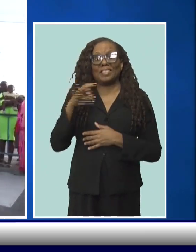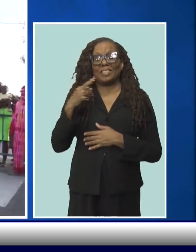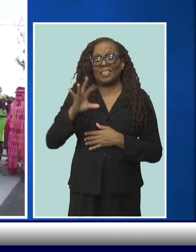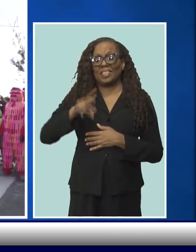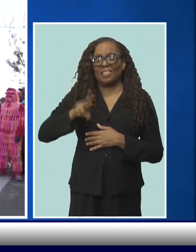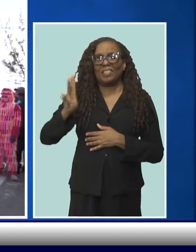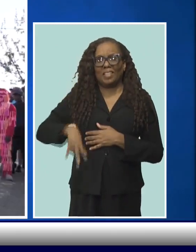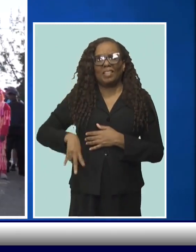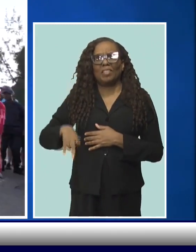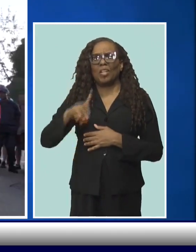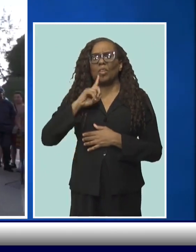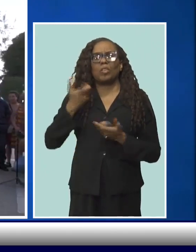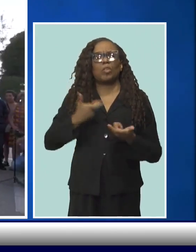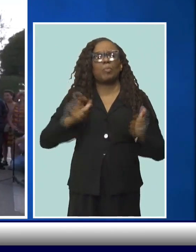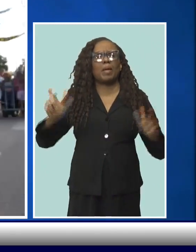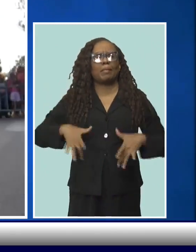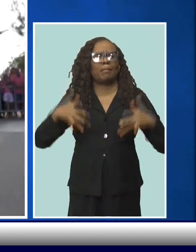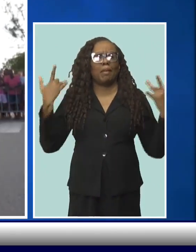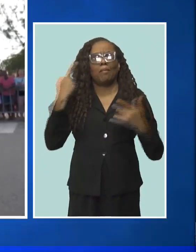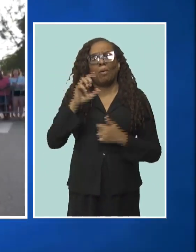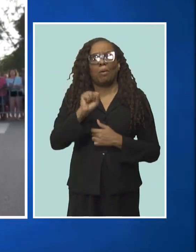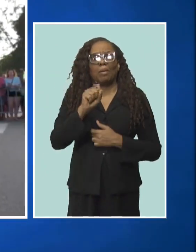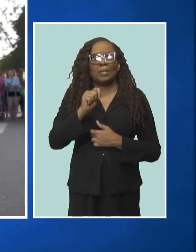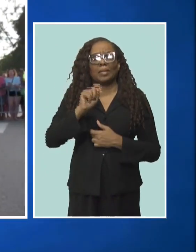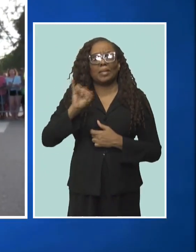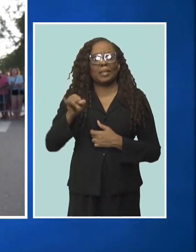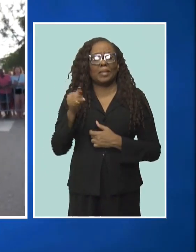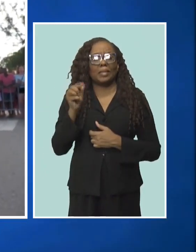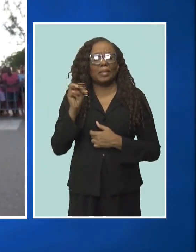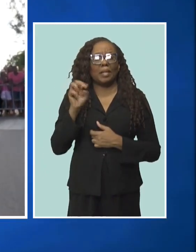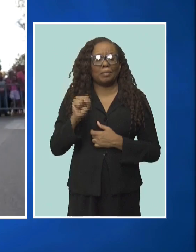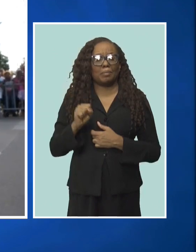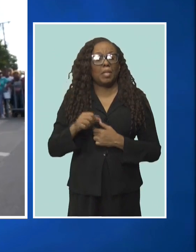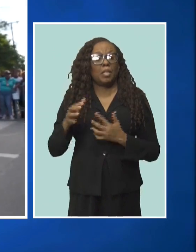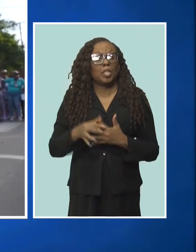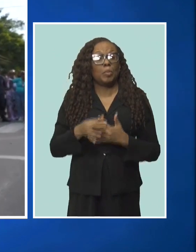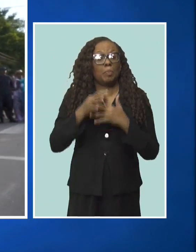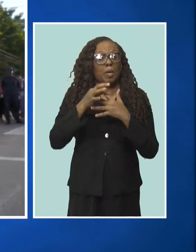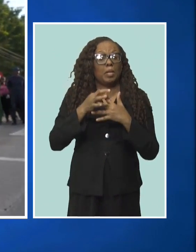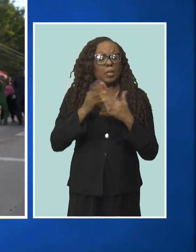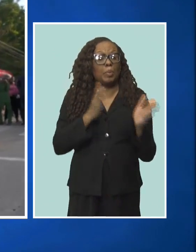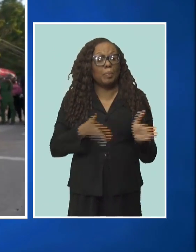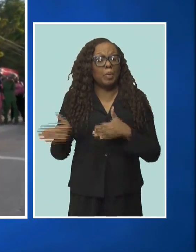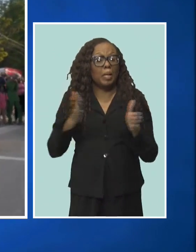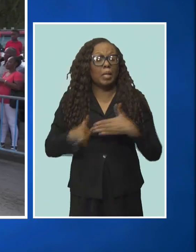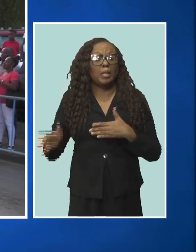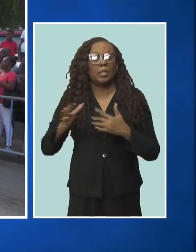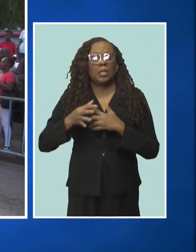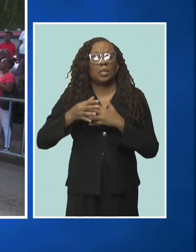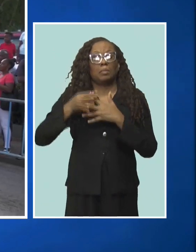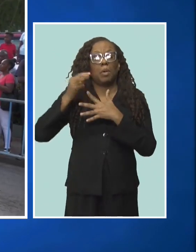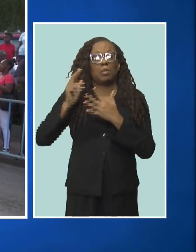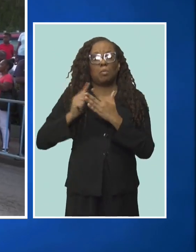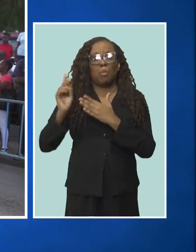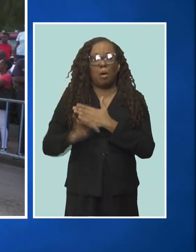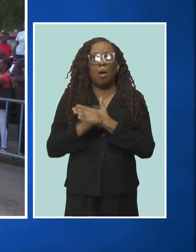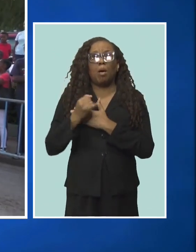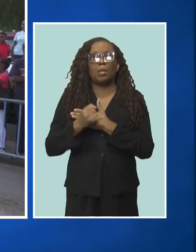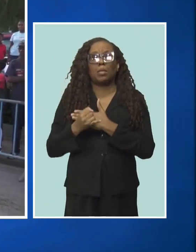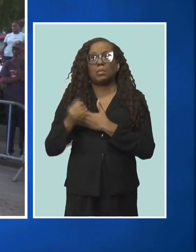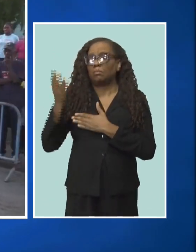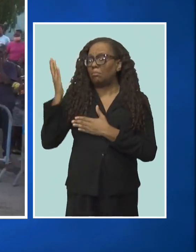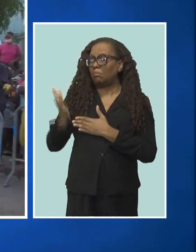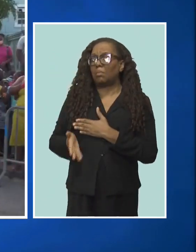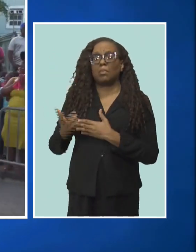point for the town in St. James. Special plans and projects have been employed, and the du Flicky put on by the BTMI has